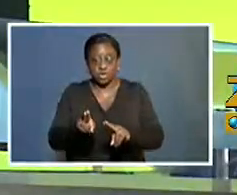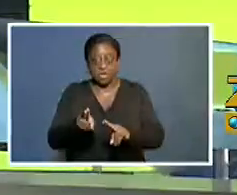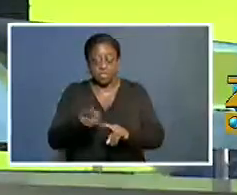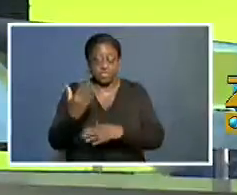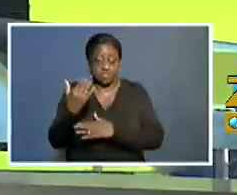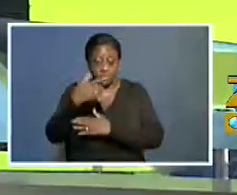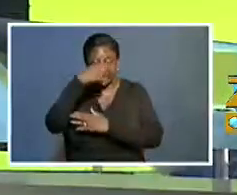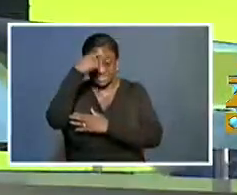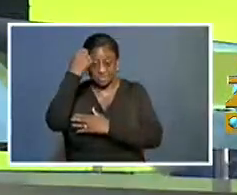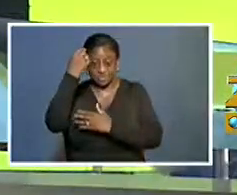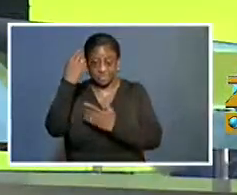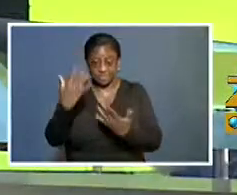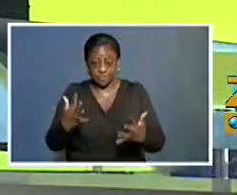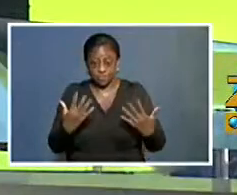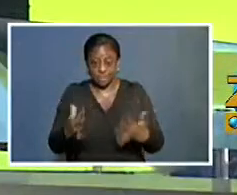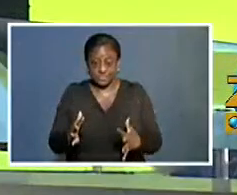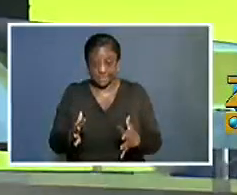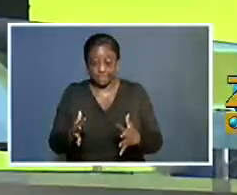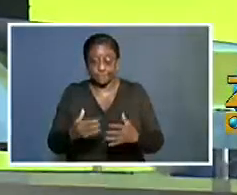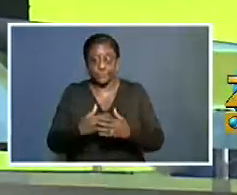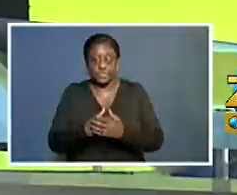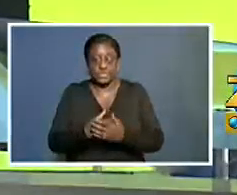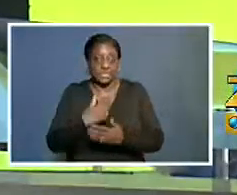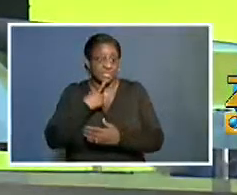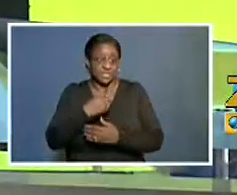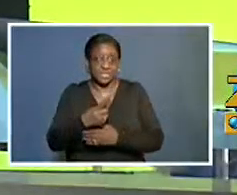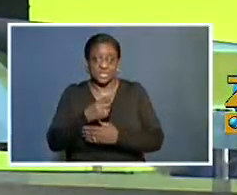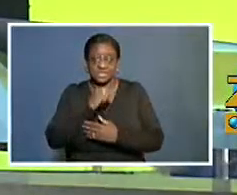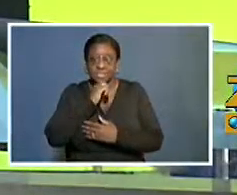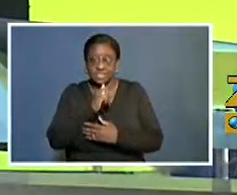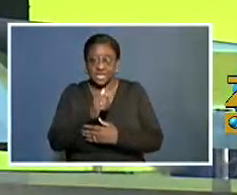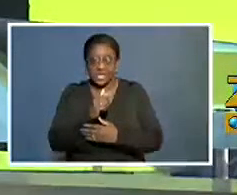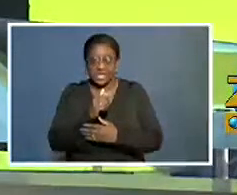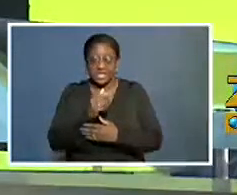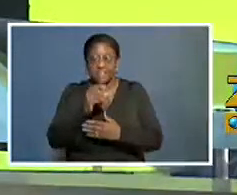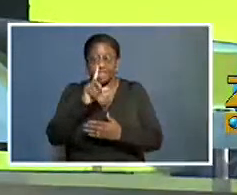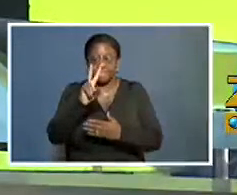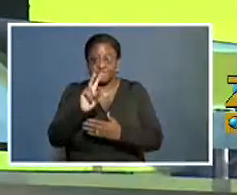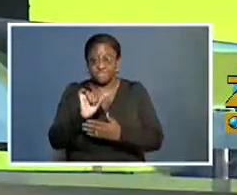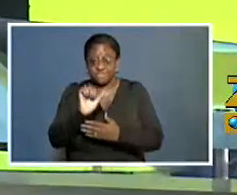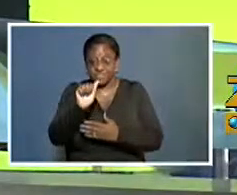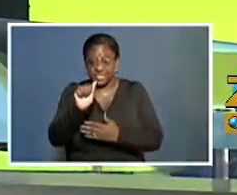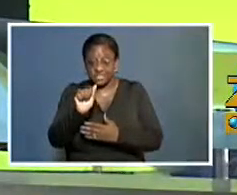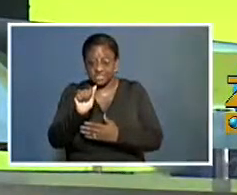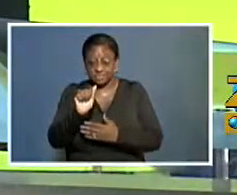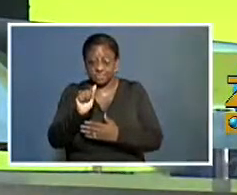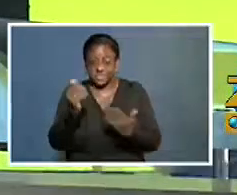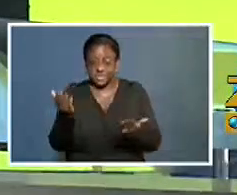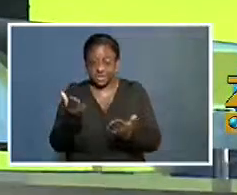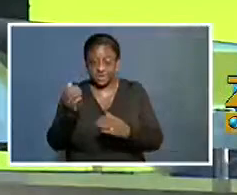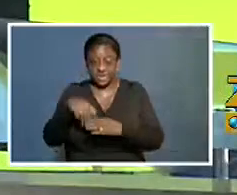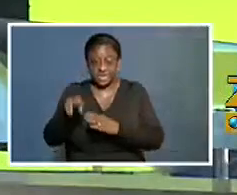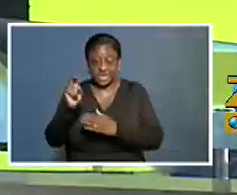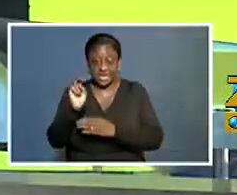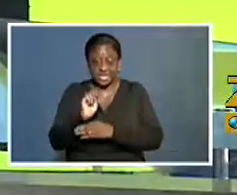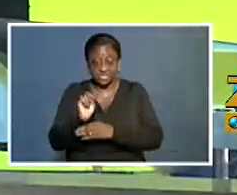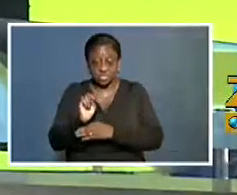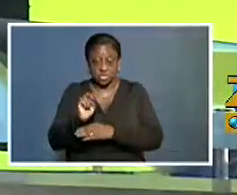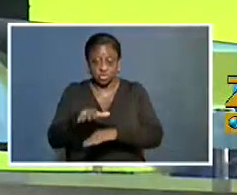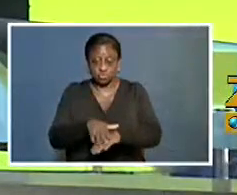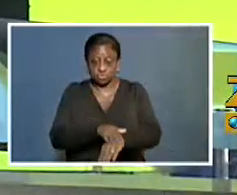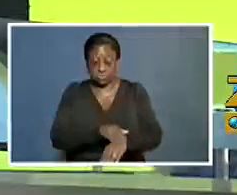up on the calendar, but that certainly doesn't mean the visa application process at the U.S. Embassy here in Nassau will be slowing